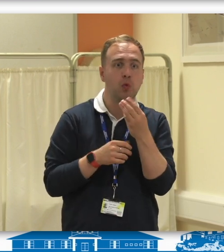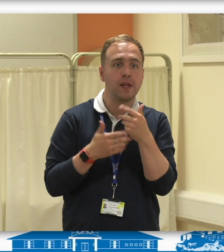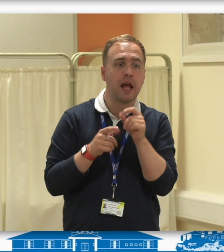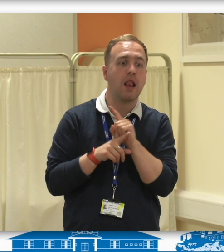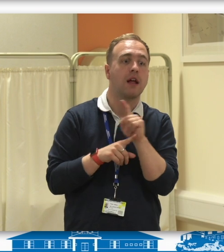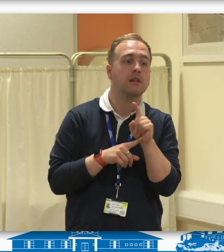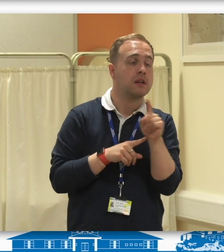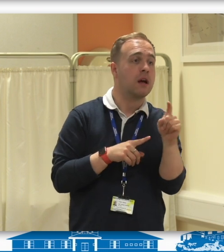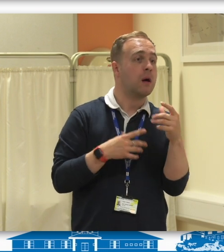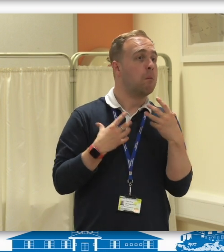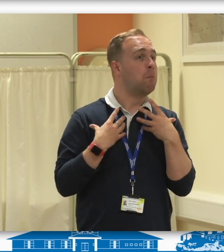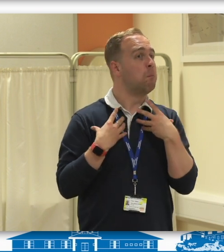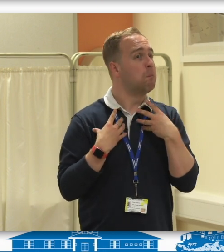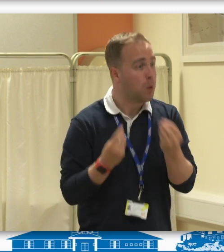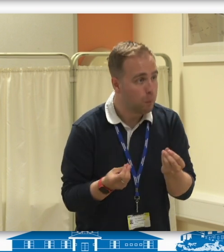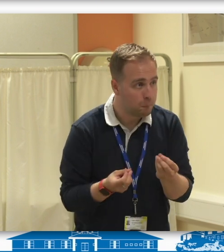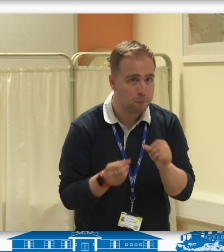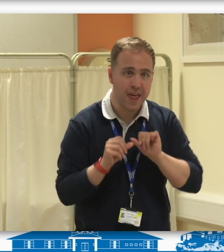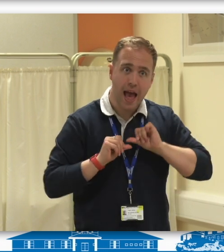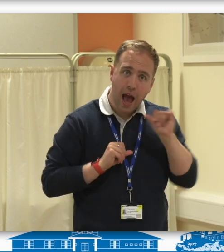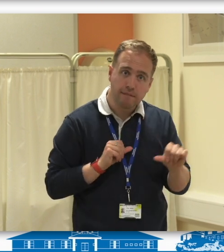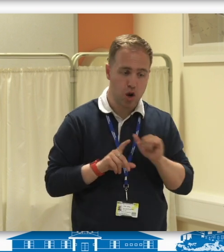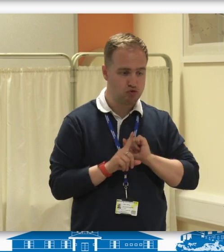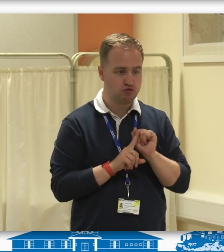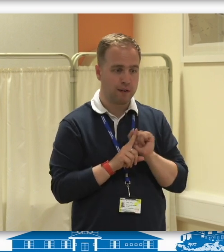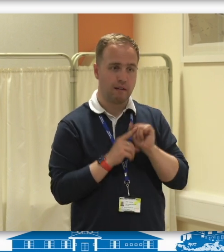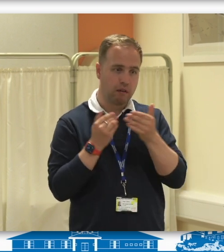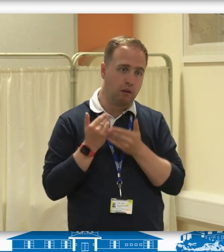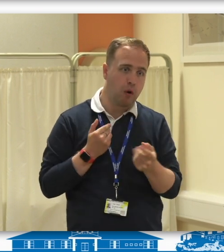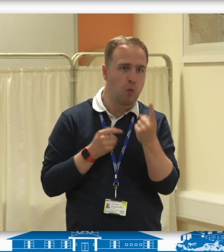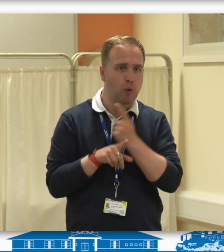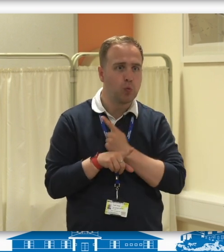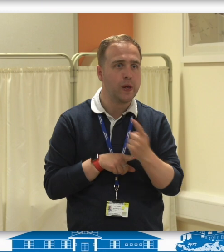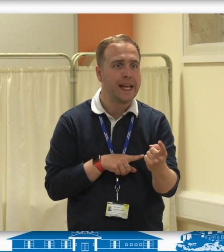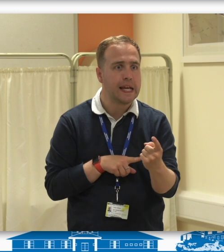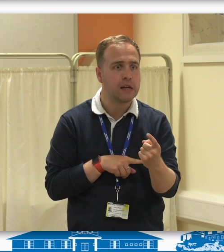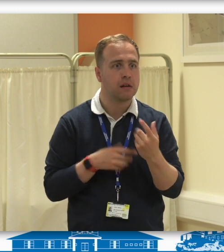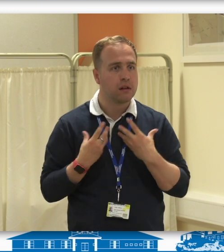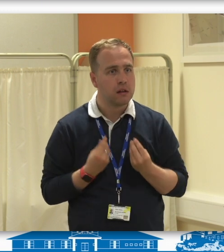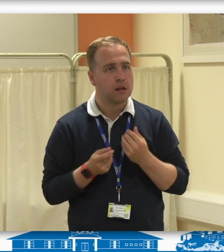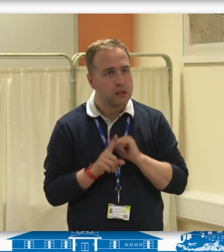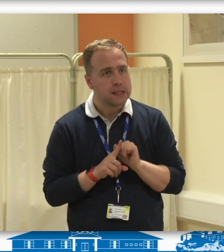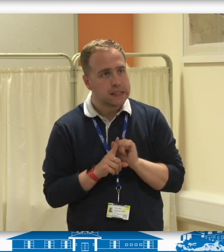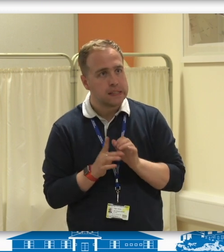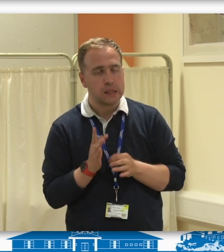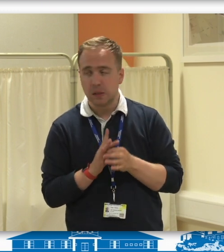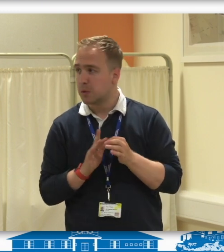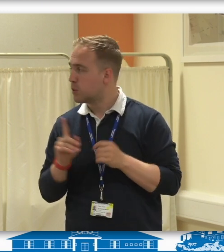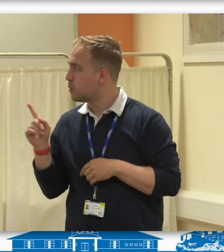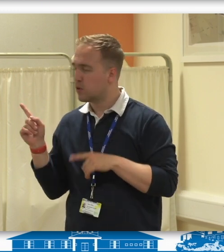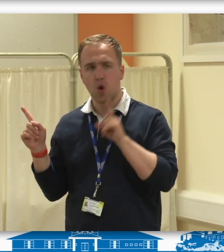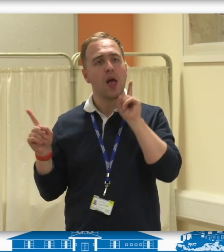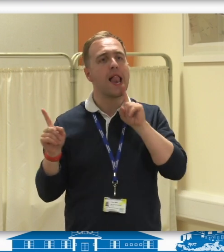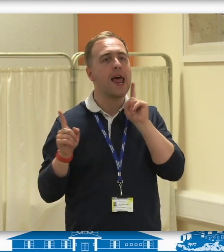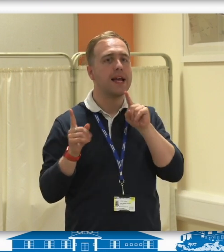afterwards. But it might take them a week to recover from that. But tracking it back, so I have a lady I'm